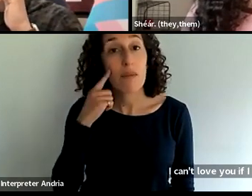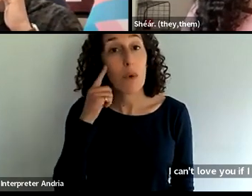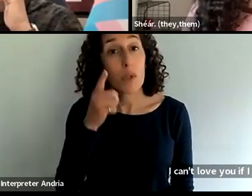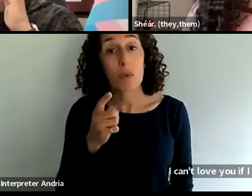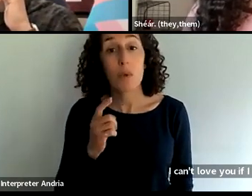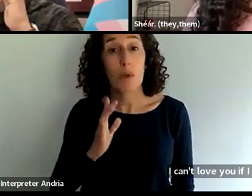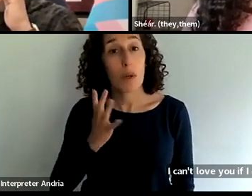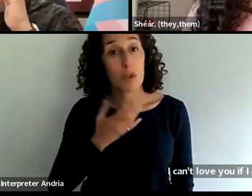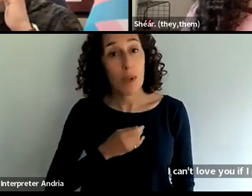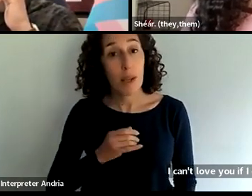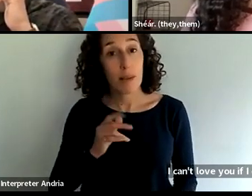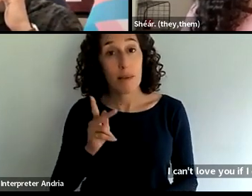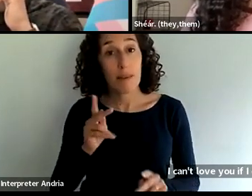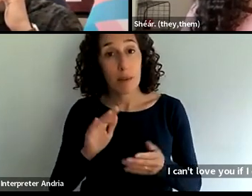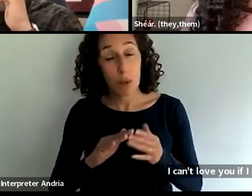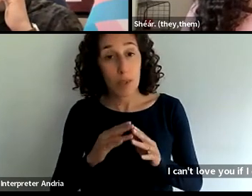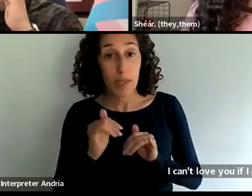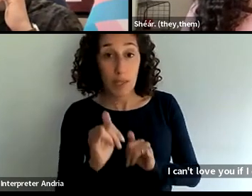folks,